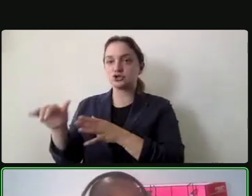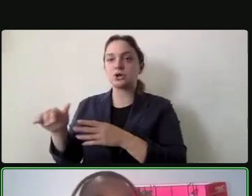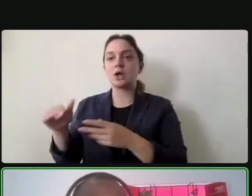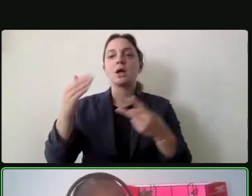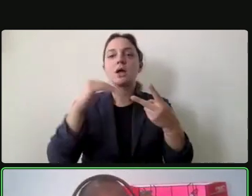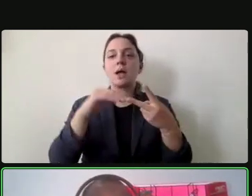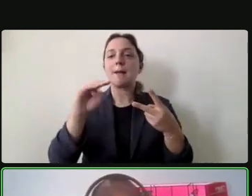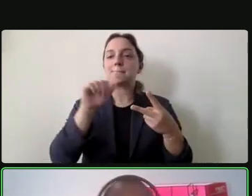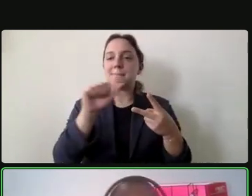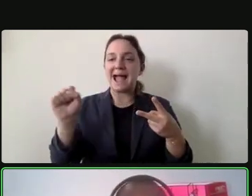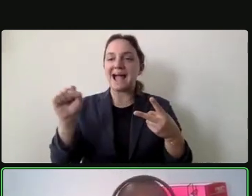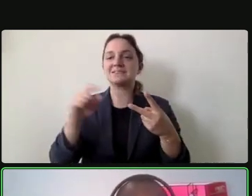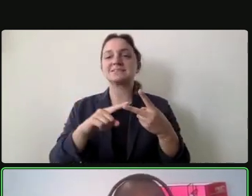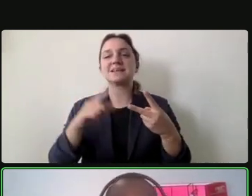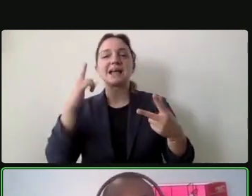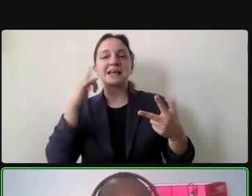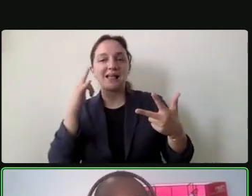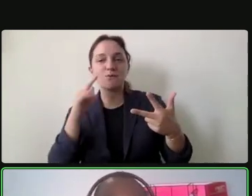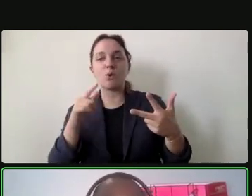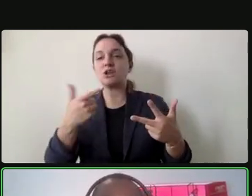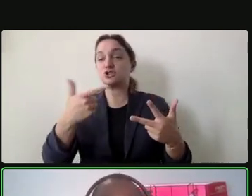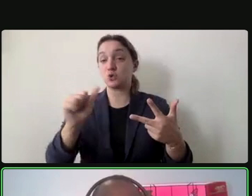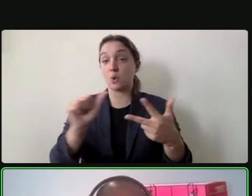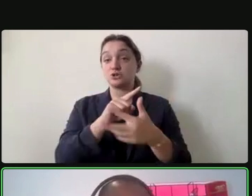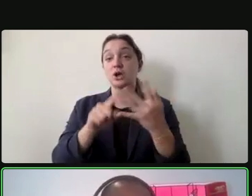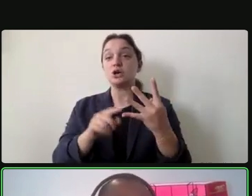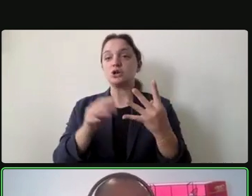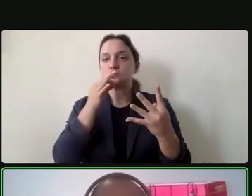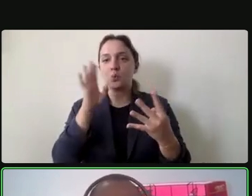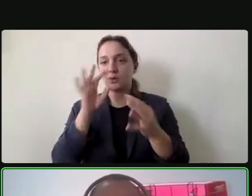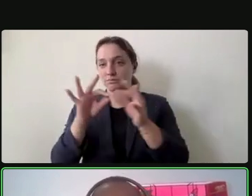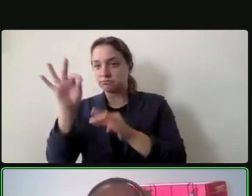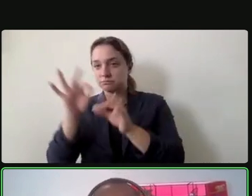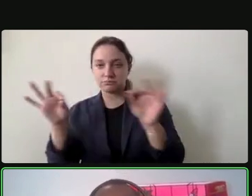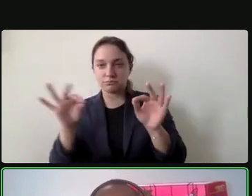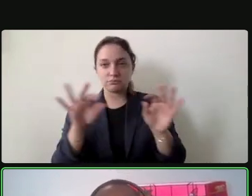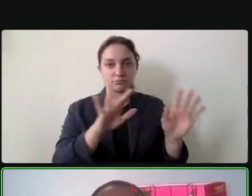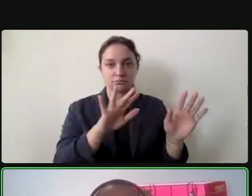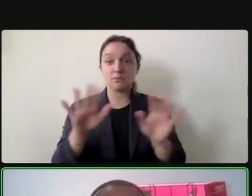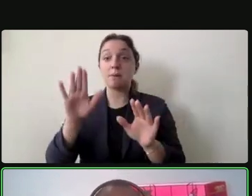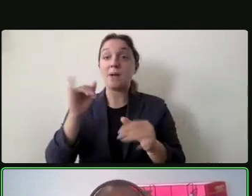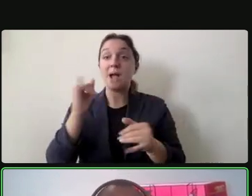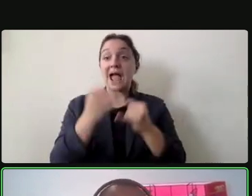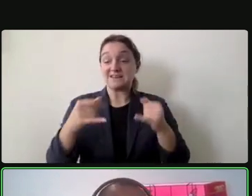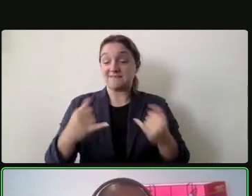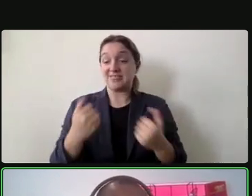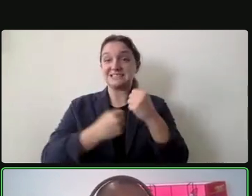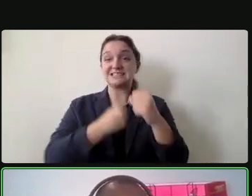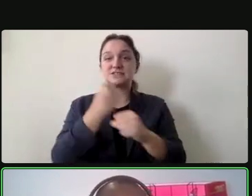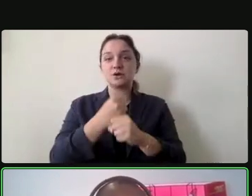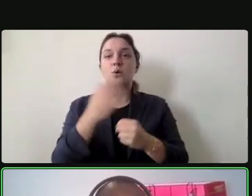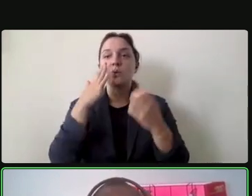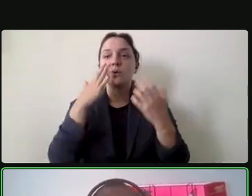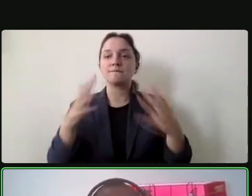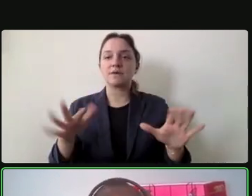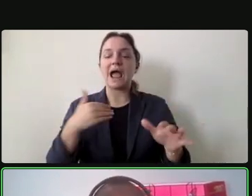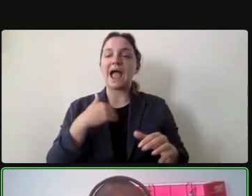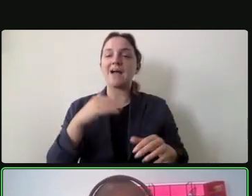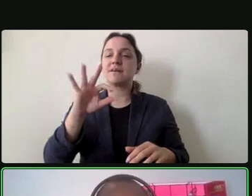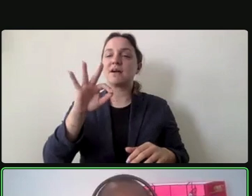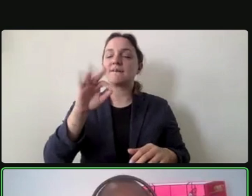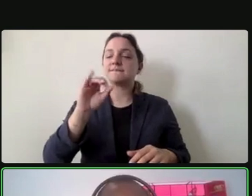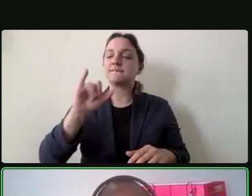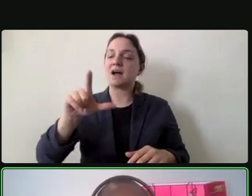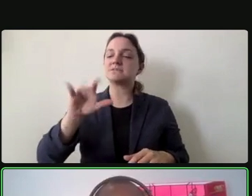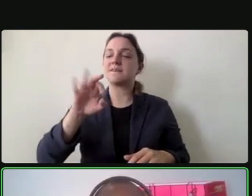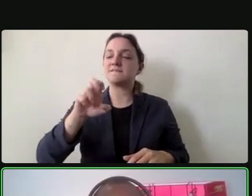and California next. We're doing Georgia pretty soon. By the end of this year, we will have run fossil fuel predictive